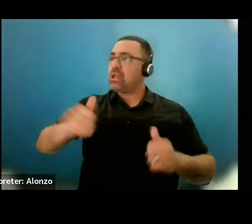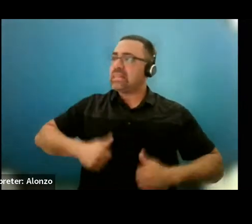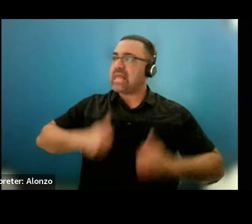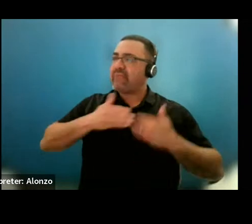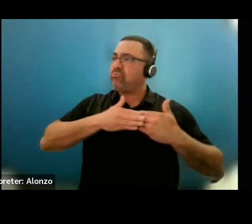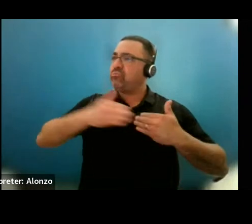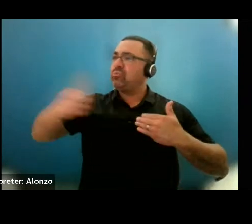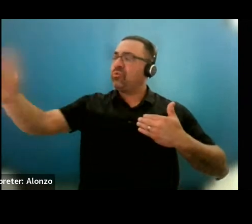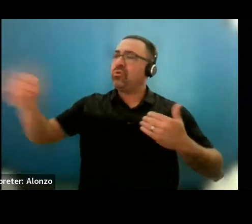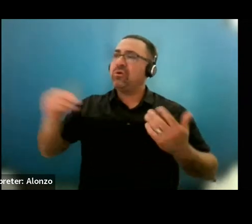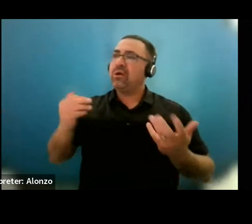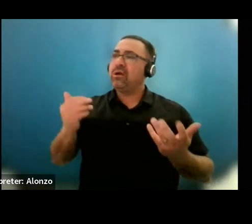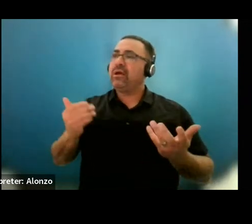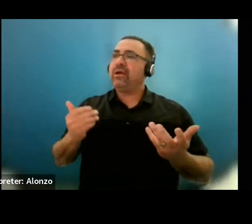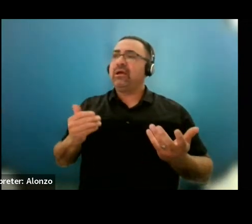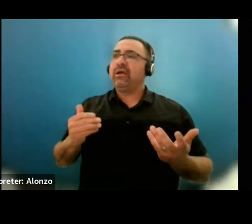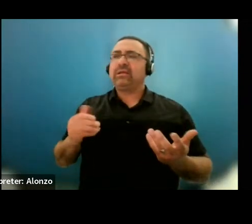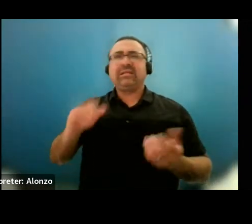these people like,